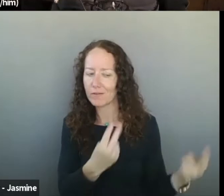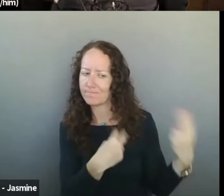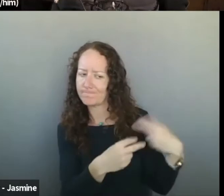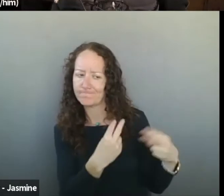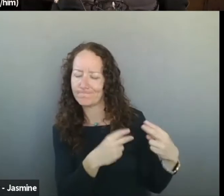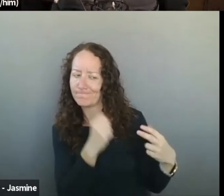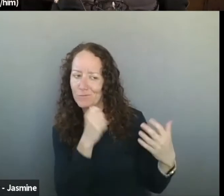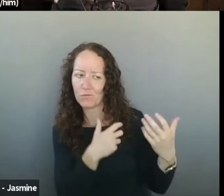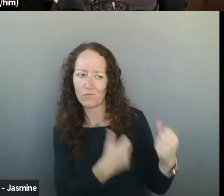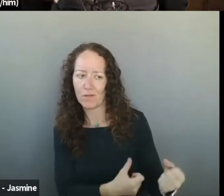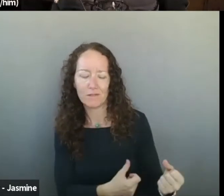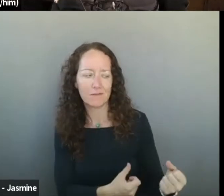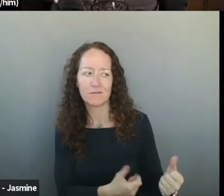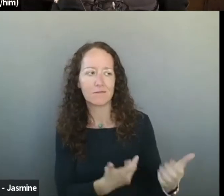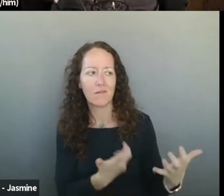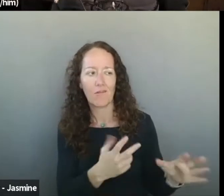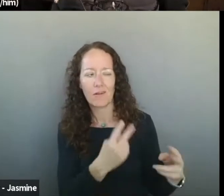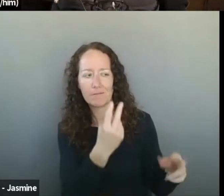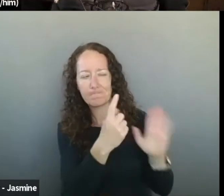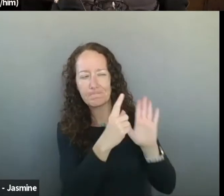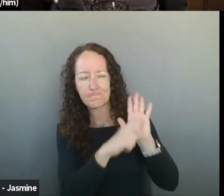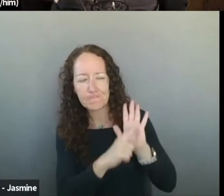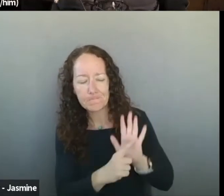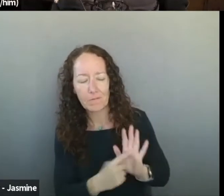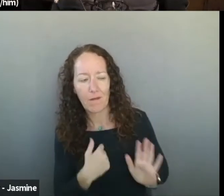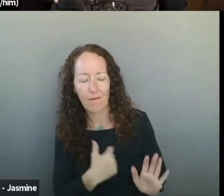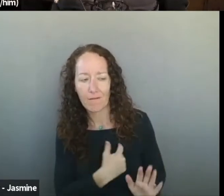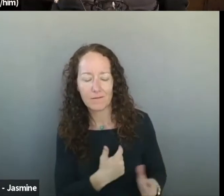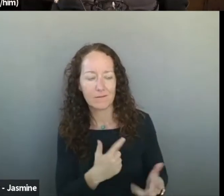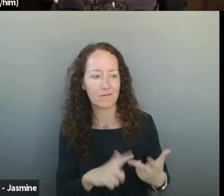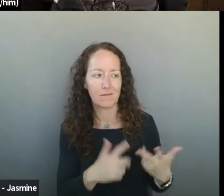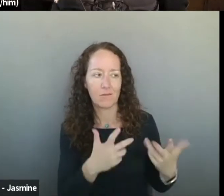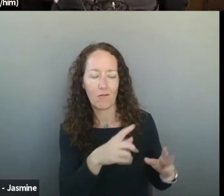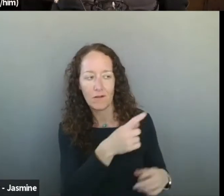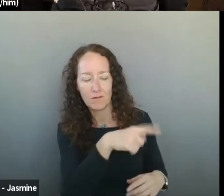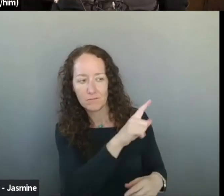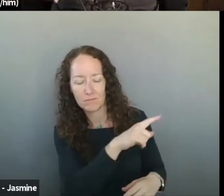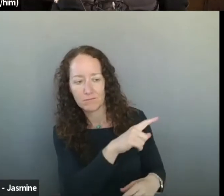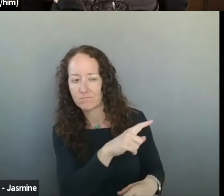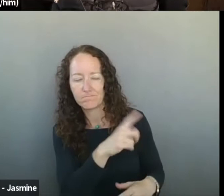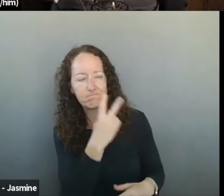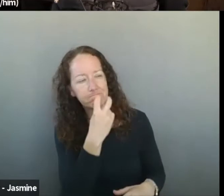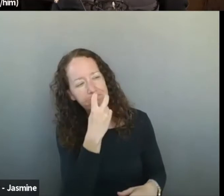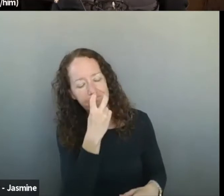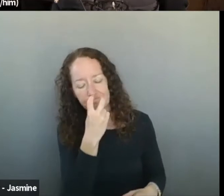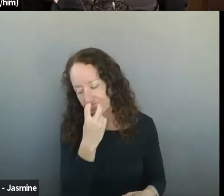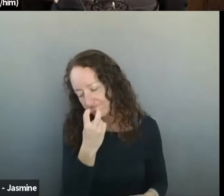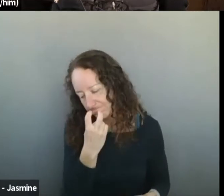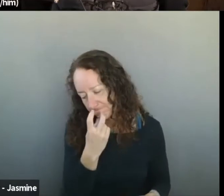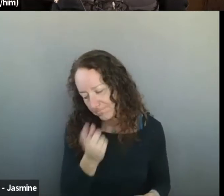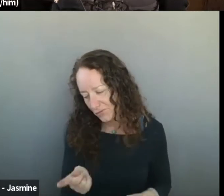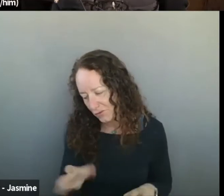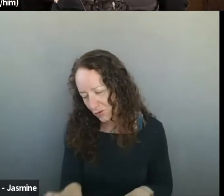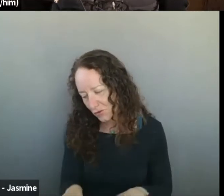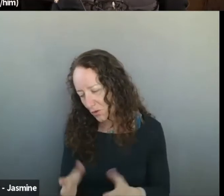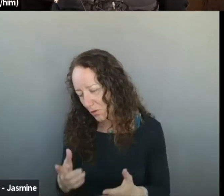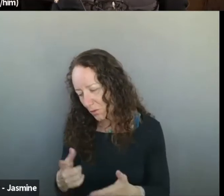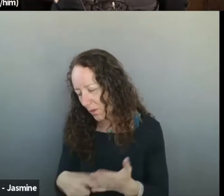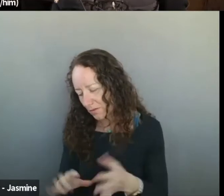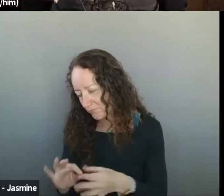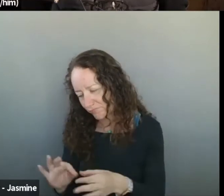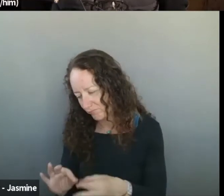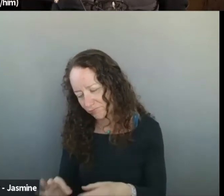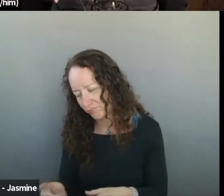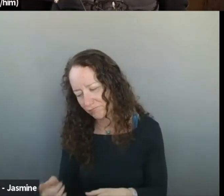and who already scrutinize us, and who already don't believe that we're going to do what we say what we're going to do. So that